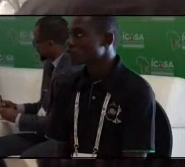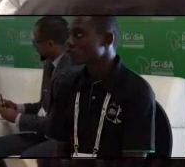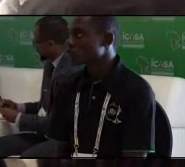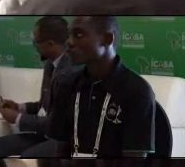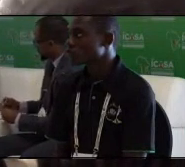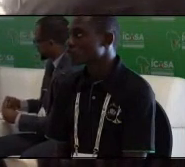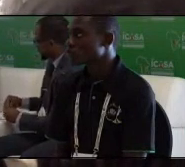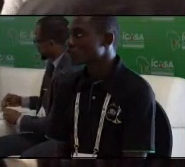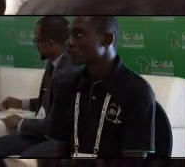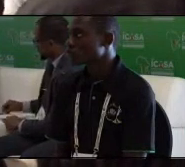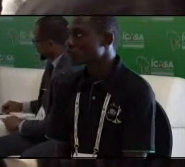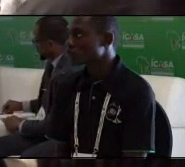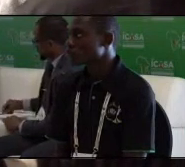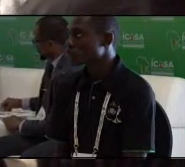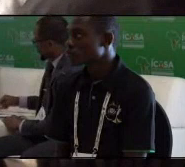Mr. Tassi or